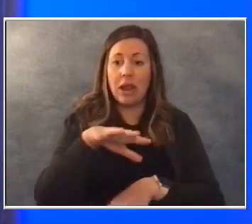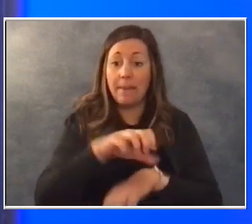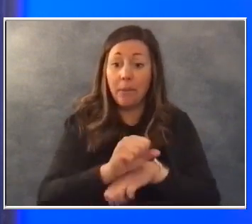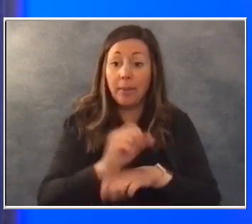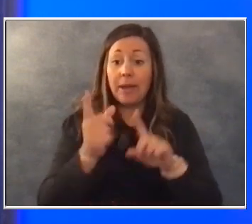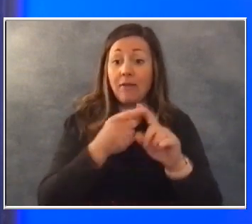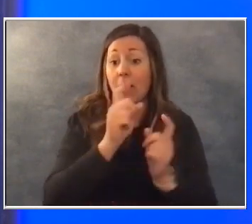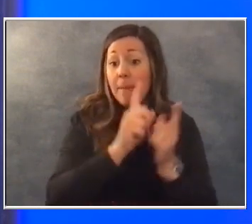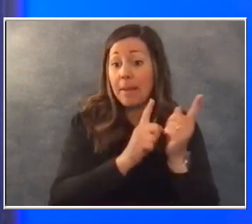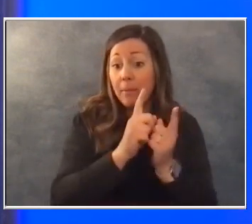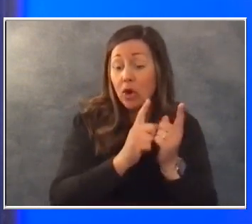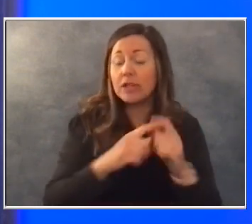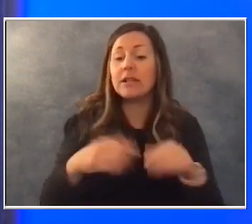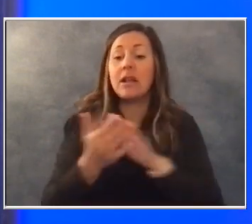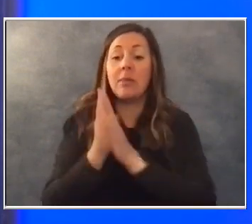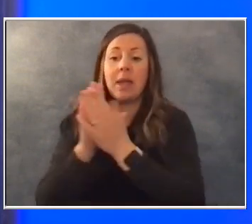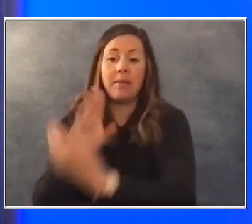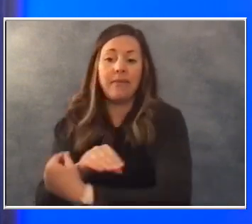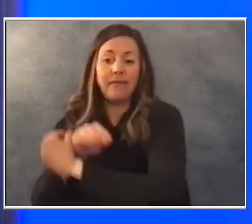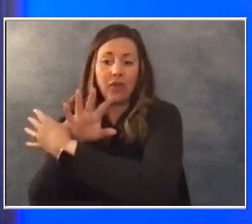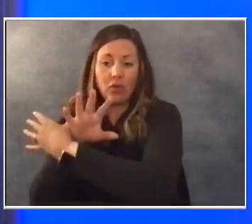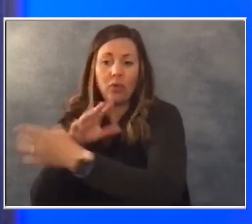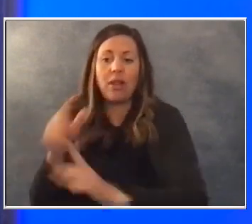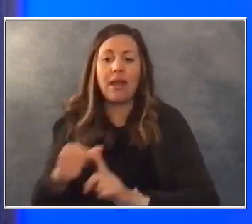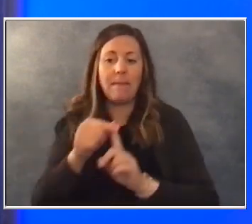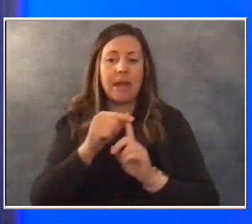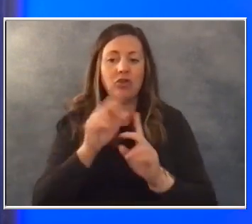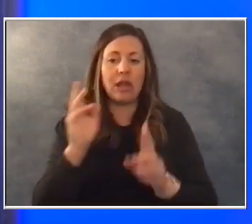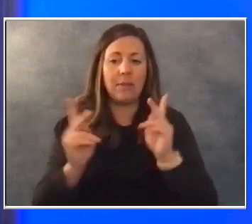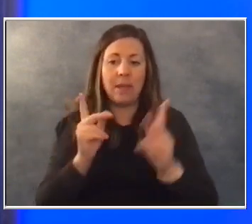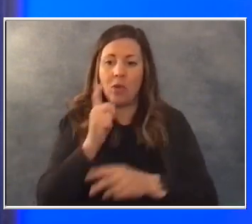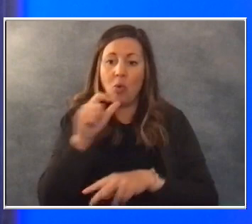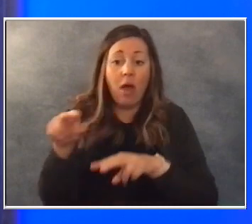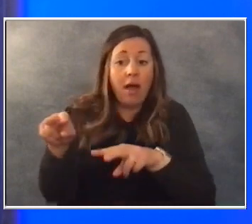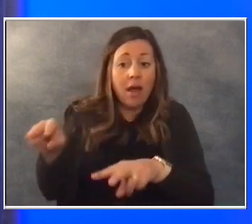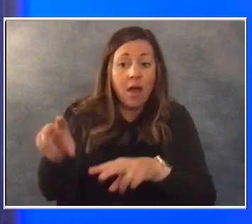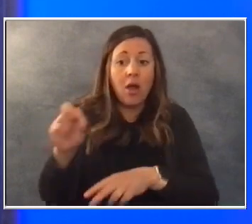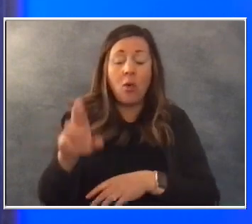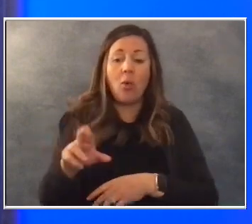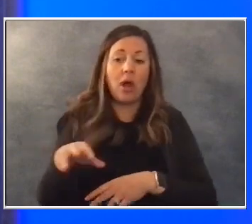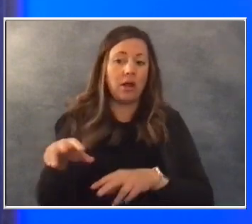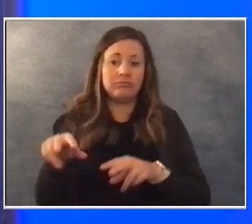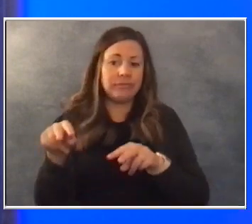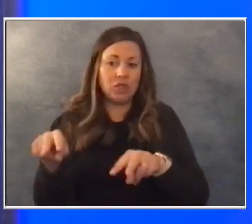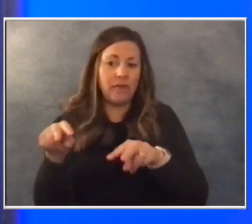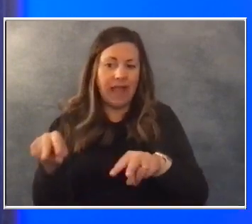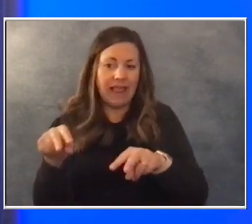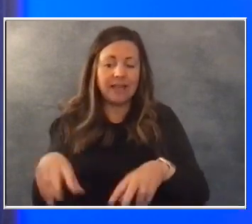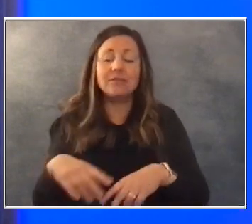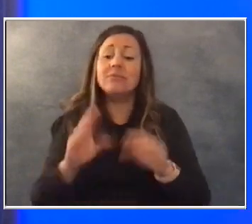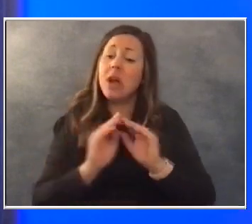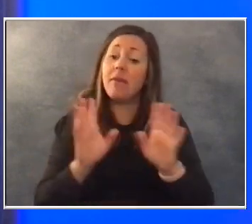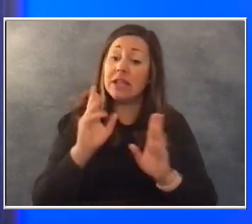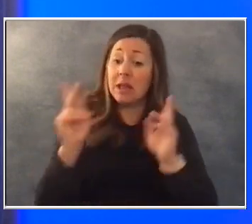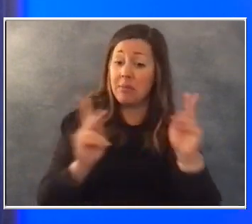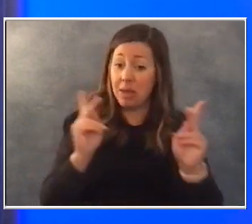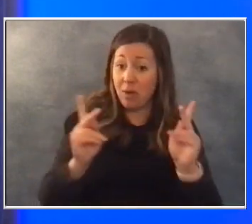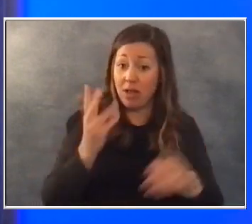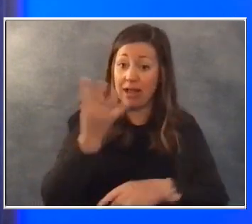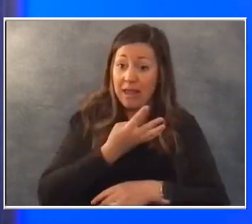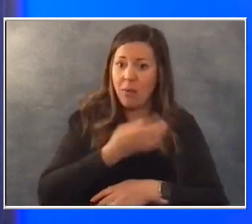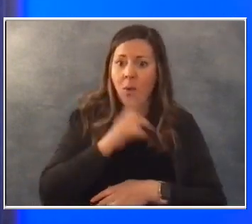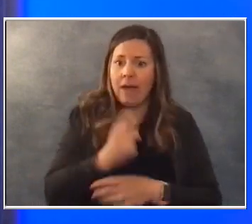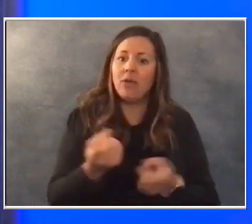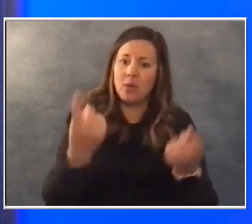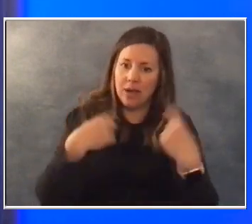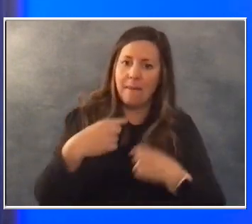appointment to telehealth, especially for patients that are on observation or surveillance. But obviously for patients that are on chemotherapy, they have to be seen in person.